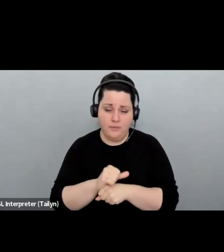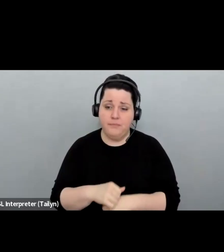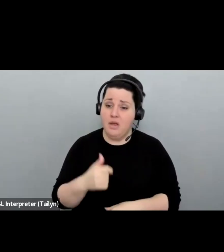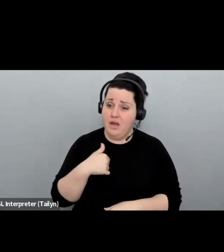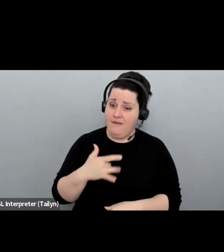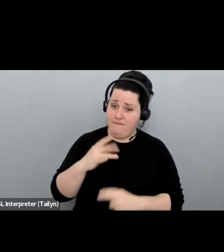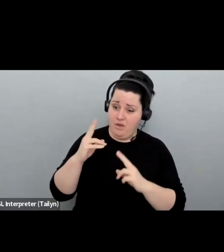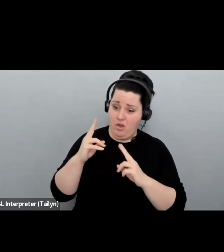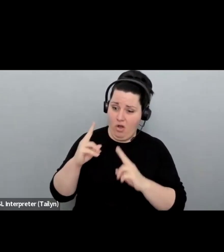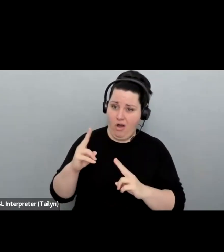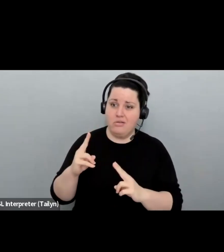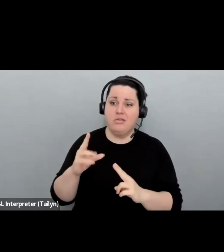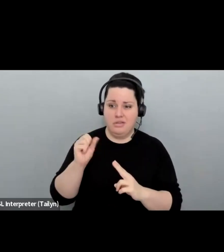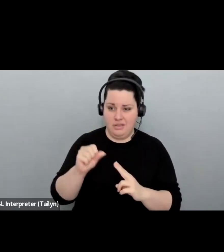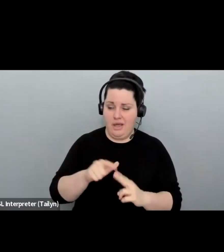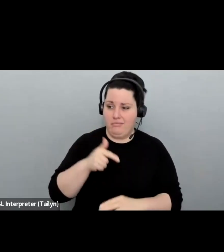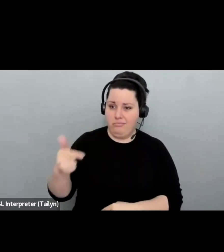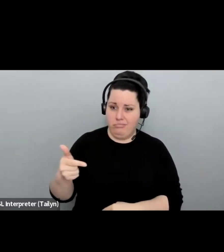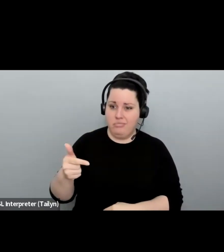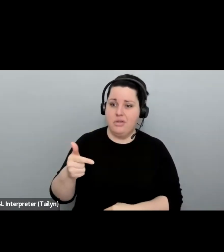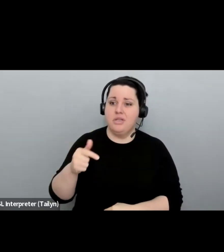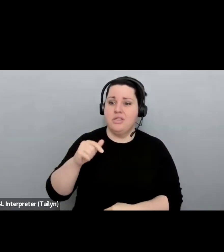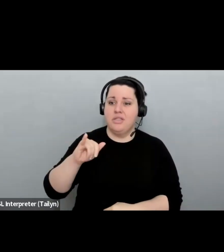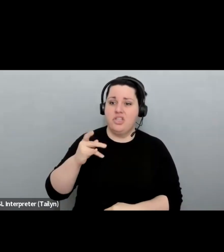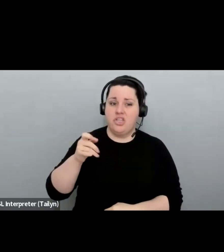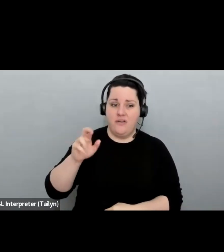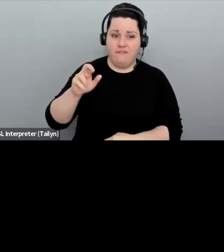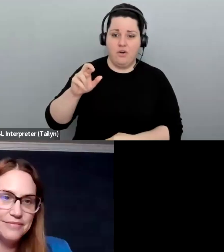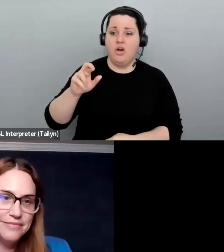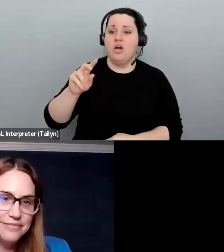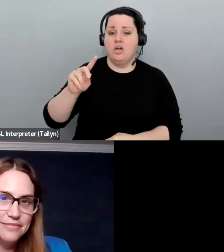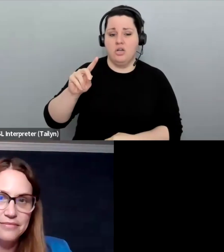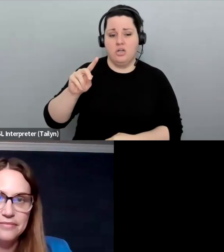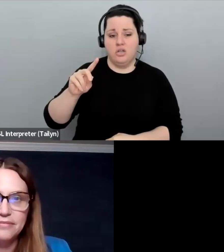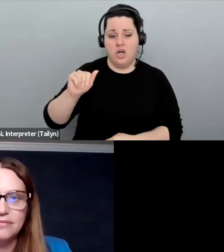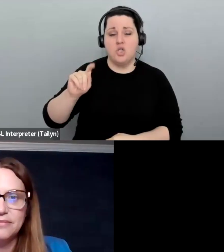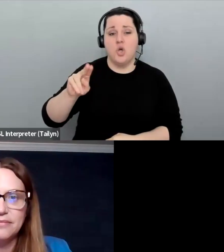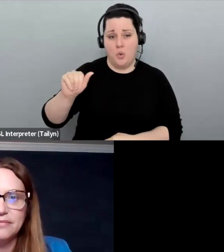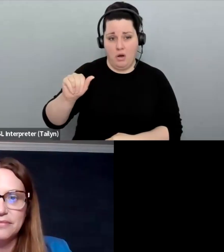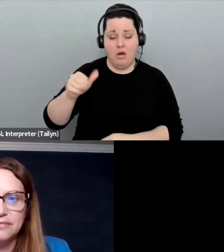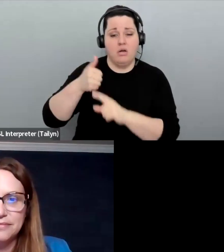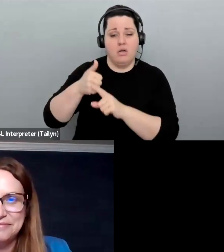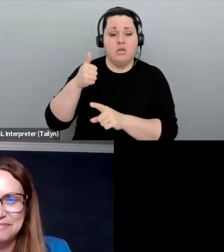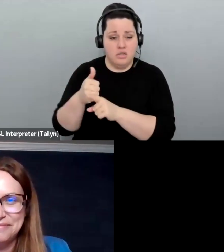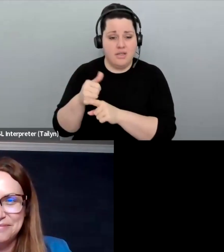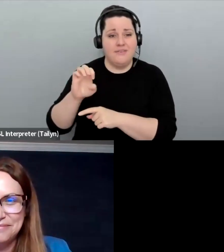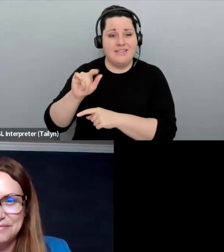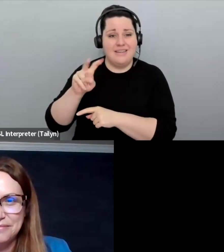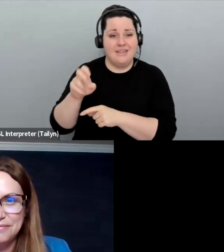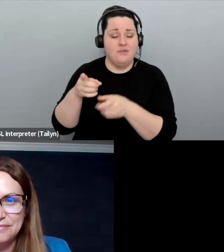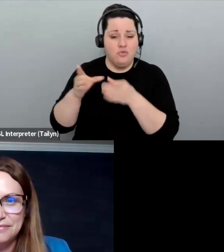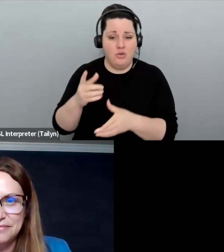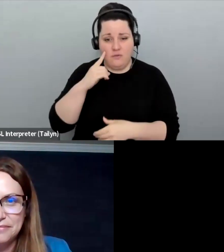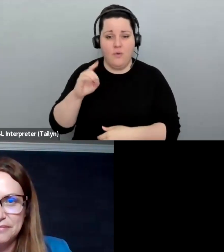honored to pass the mic to our friend and colleague, Dr. Jennifer Katona. She is the Executive Director of the